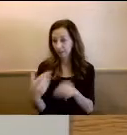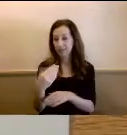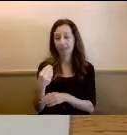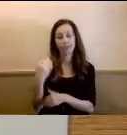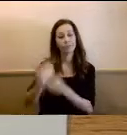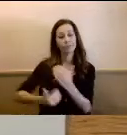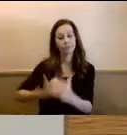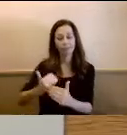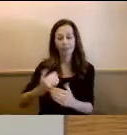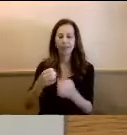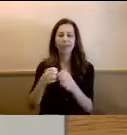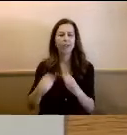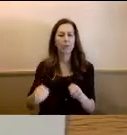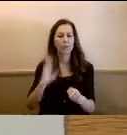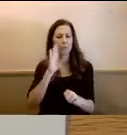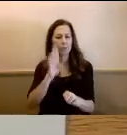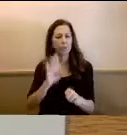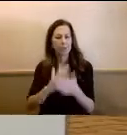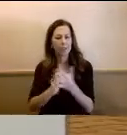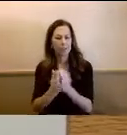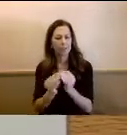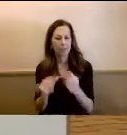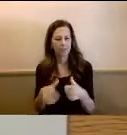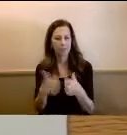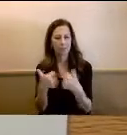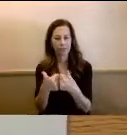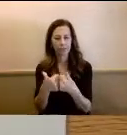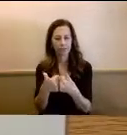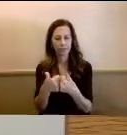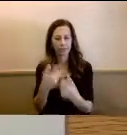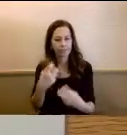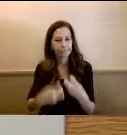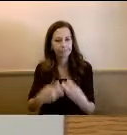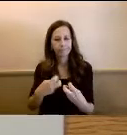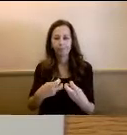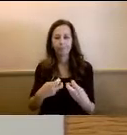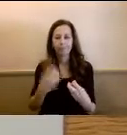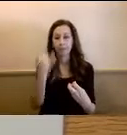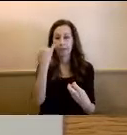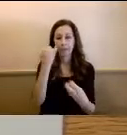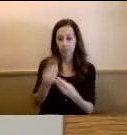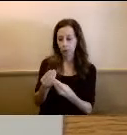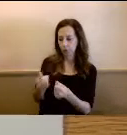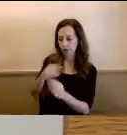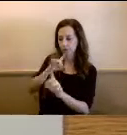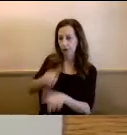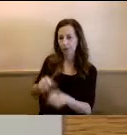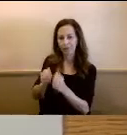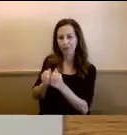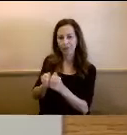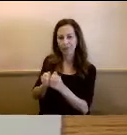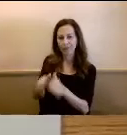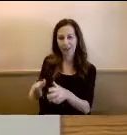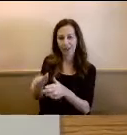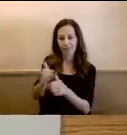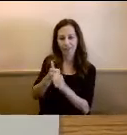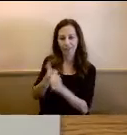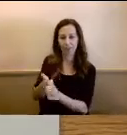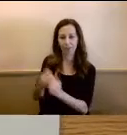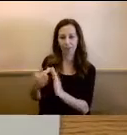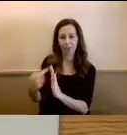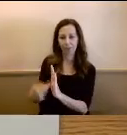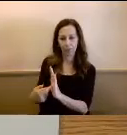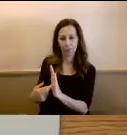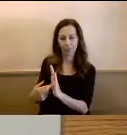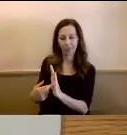along, your equations are going to get more challenging. So if you get used to trying to solve it without doing the math rules, using the math